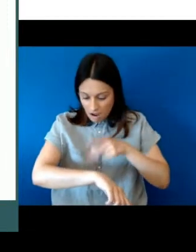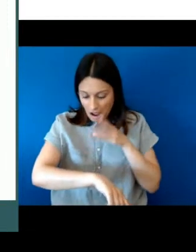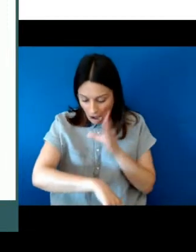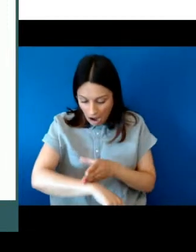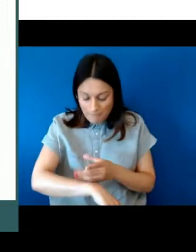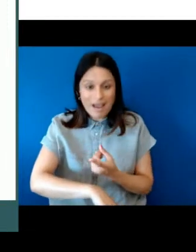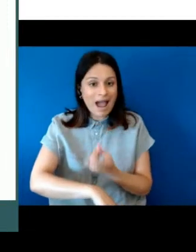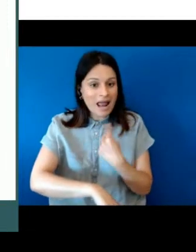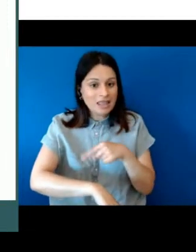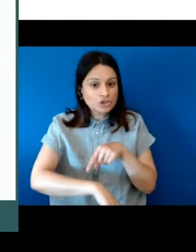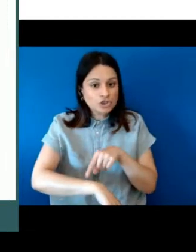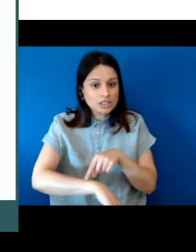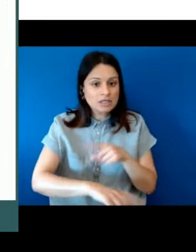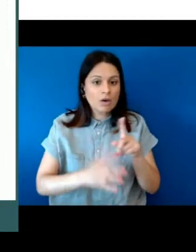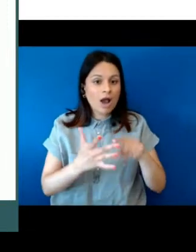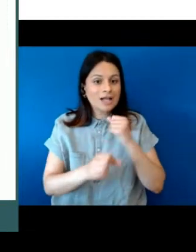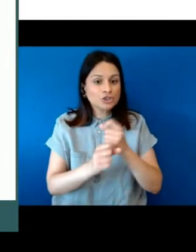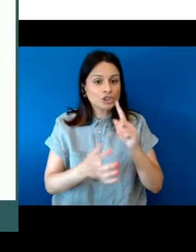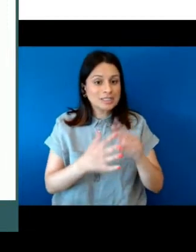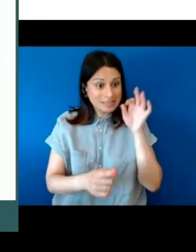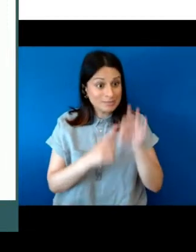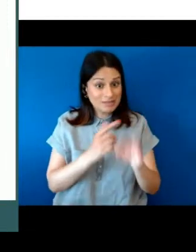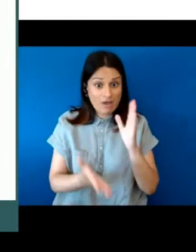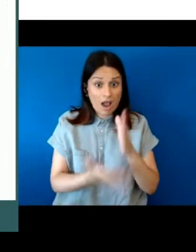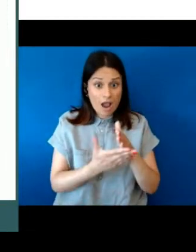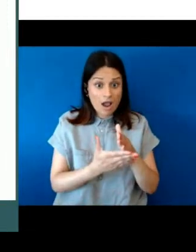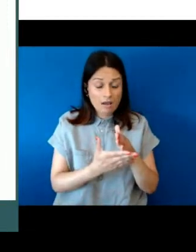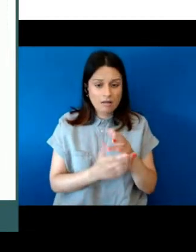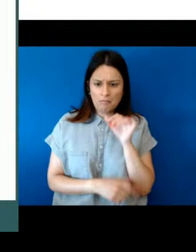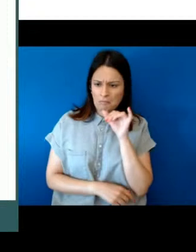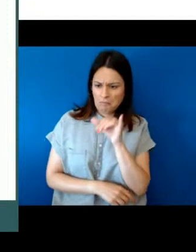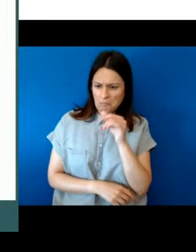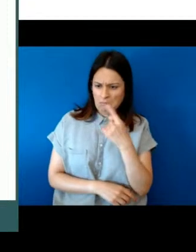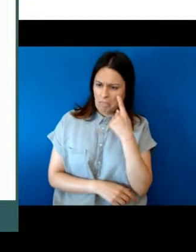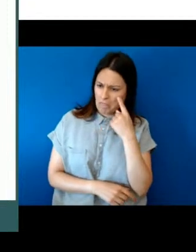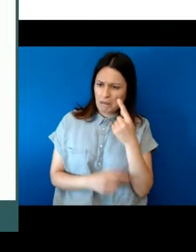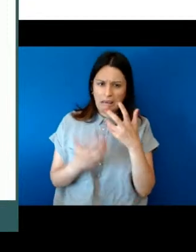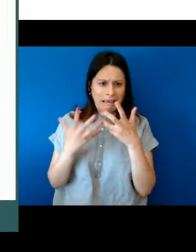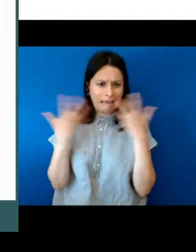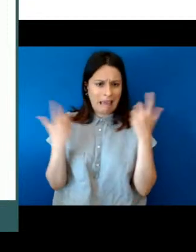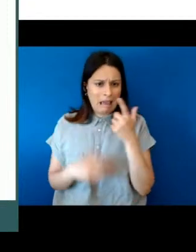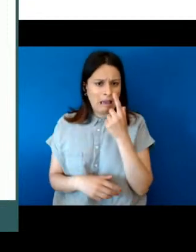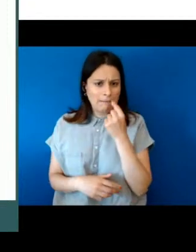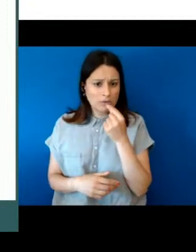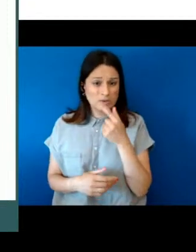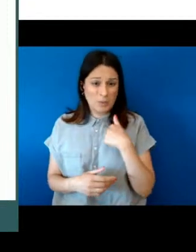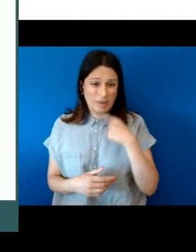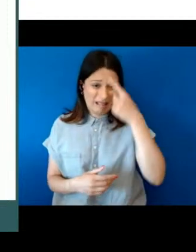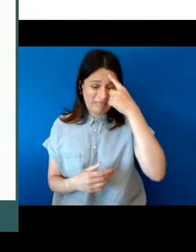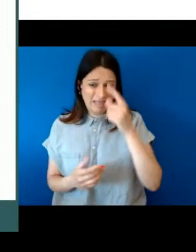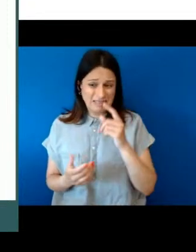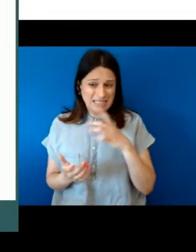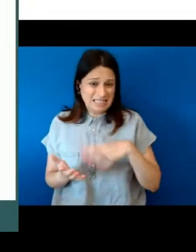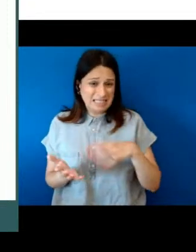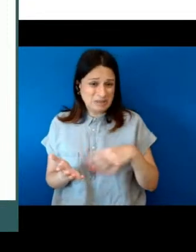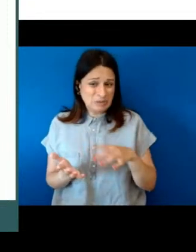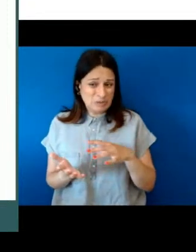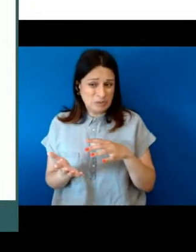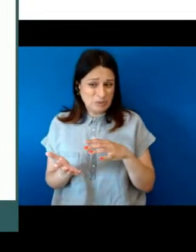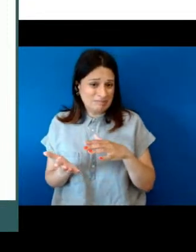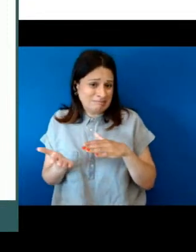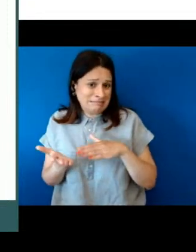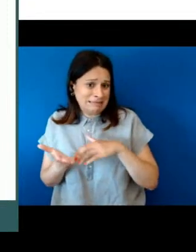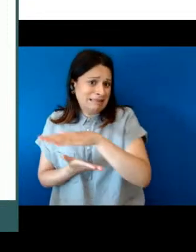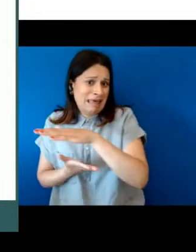specific IgE, and there's a suspected trigger of a cat, they say get rid of the cat. And the amount of patients